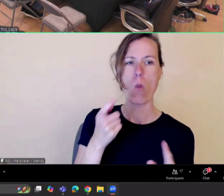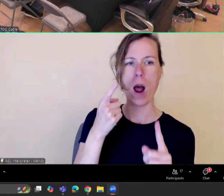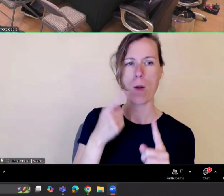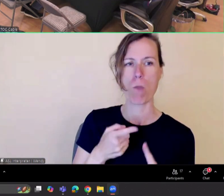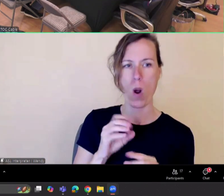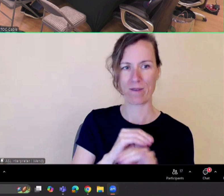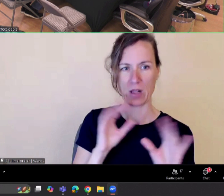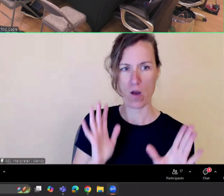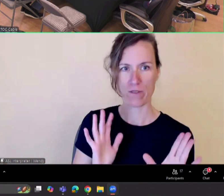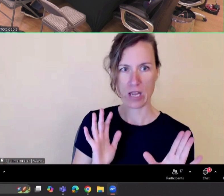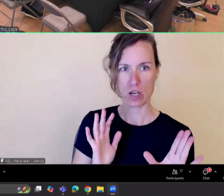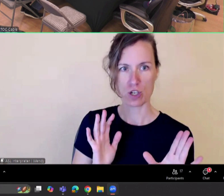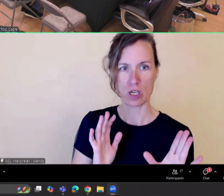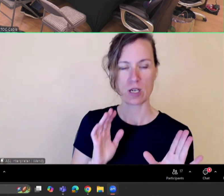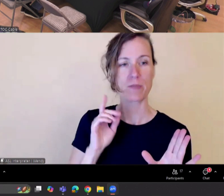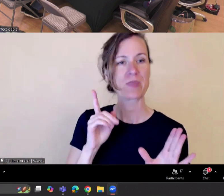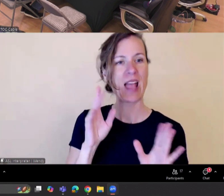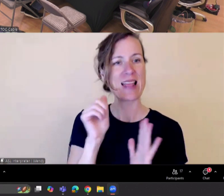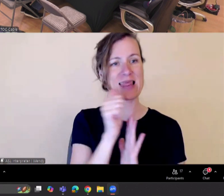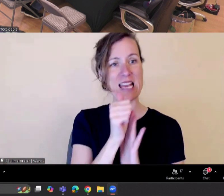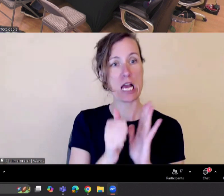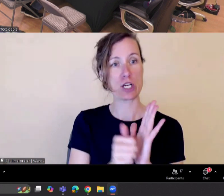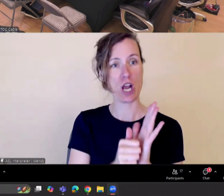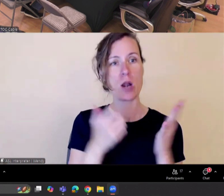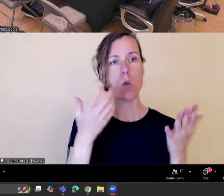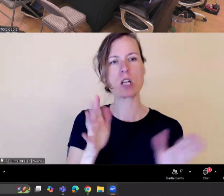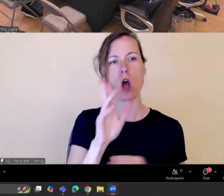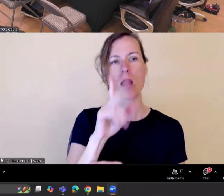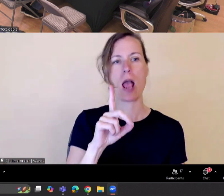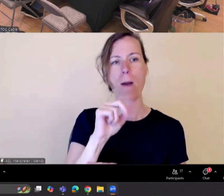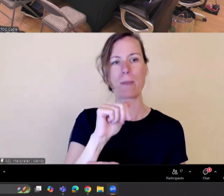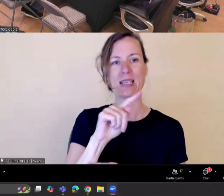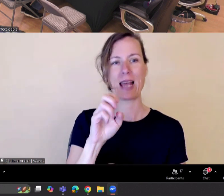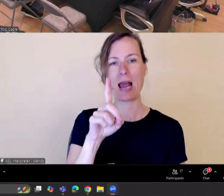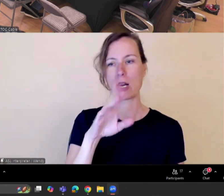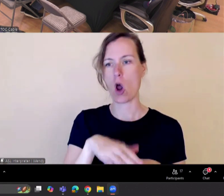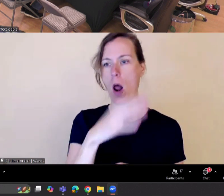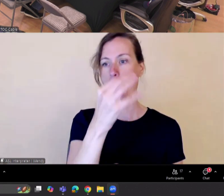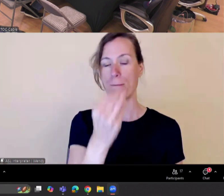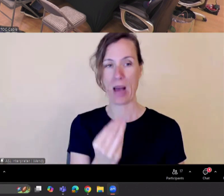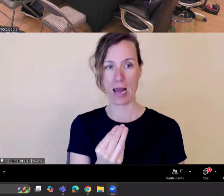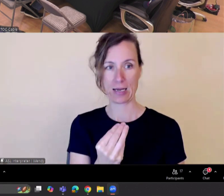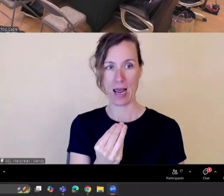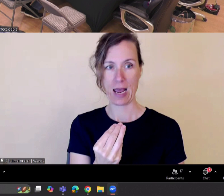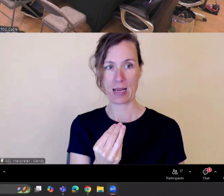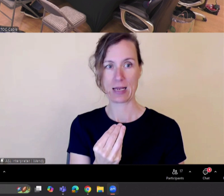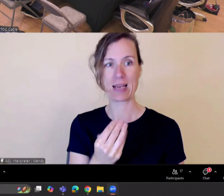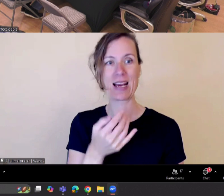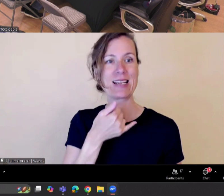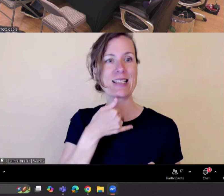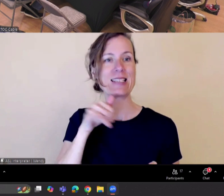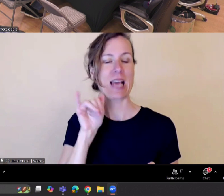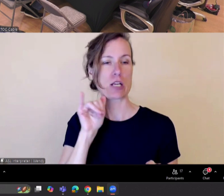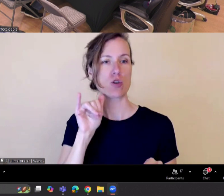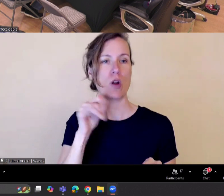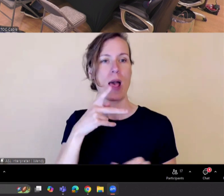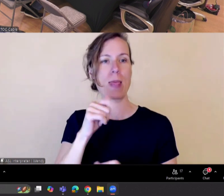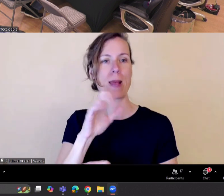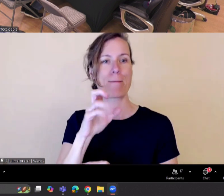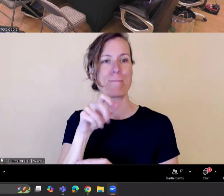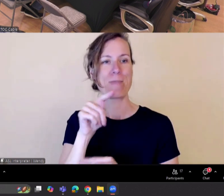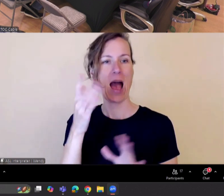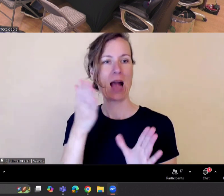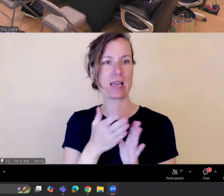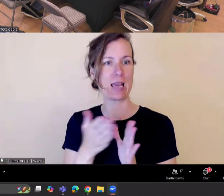The agenda was actually updated on Monday. Yesterday, the packet went out to the town residents. So the agenda